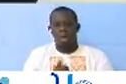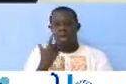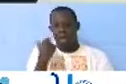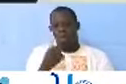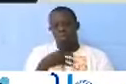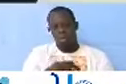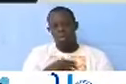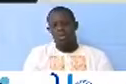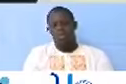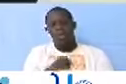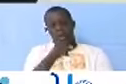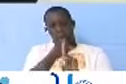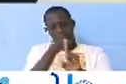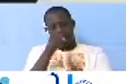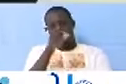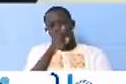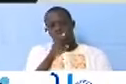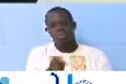so